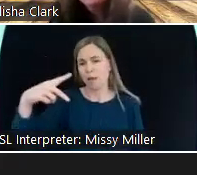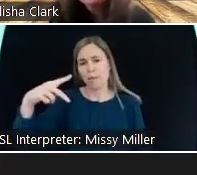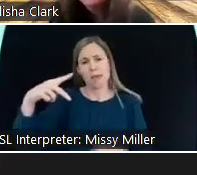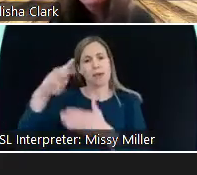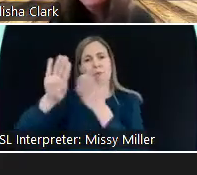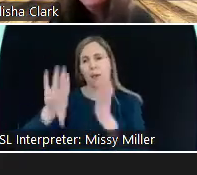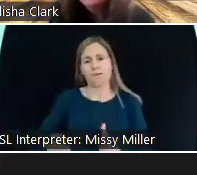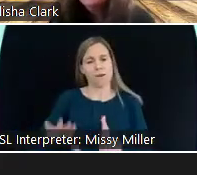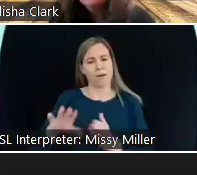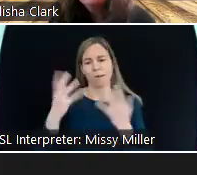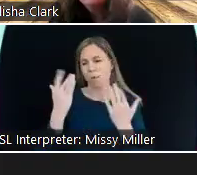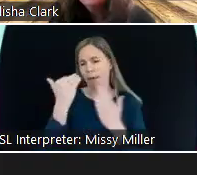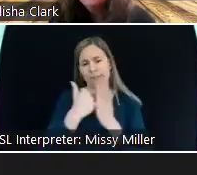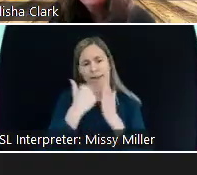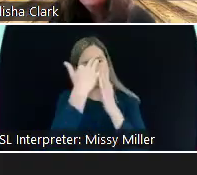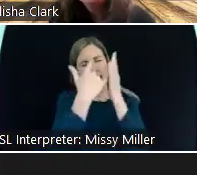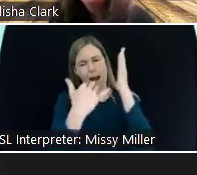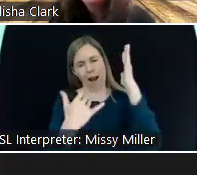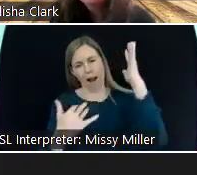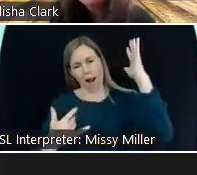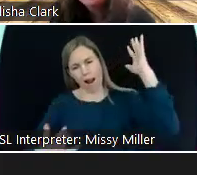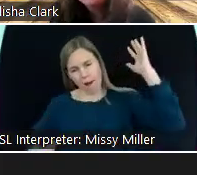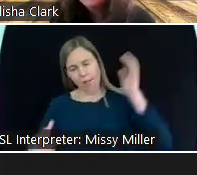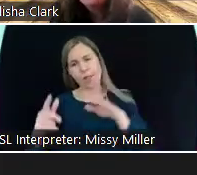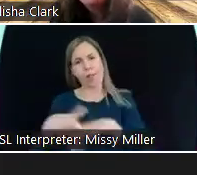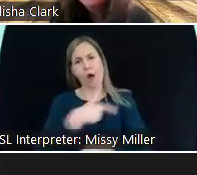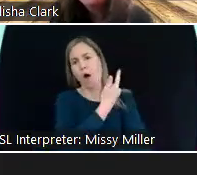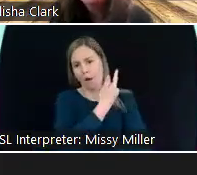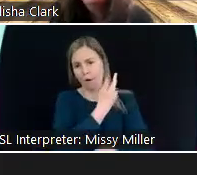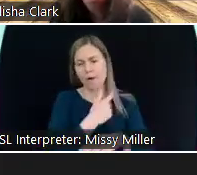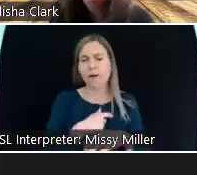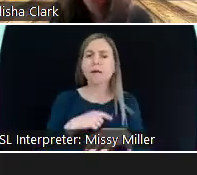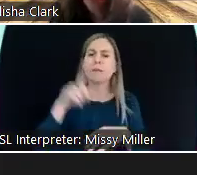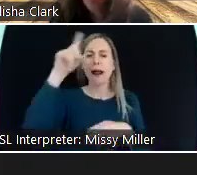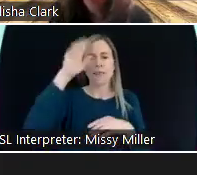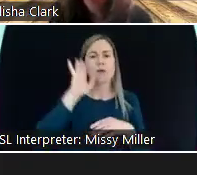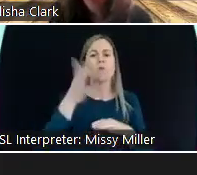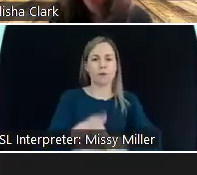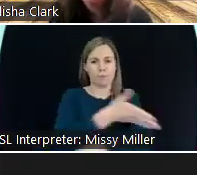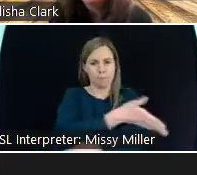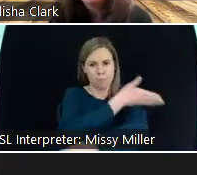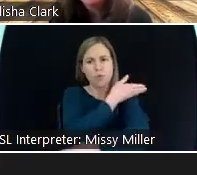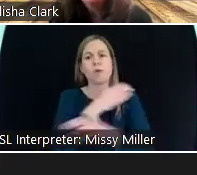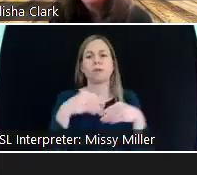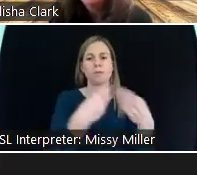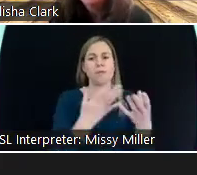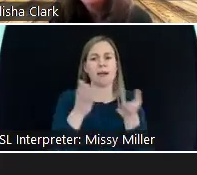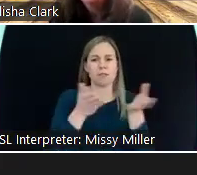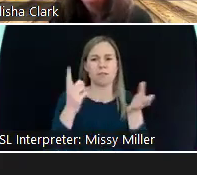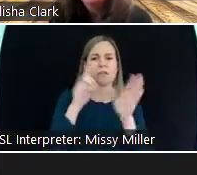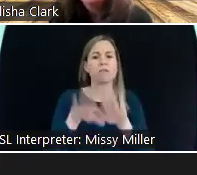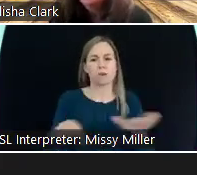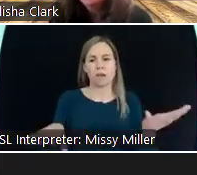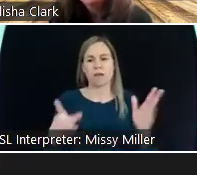that there's going to be a lot of improvement in being able to get services to our kids.